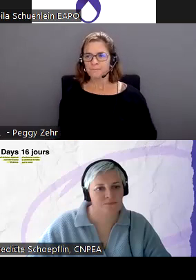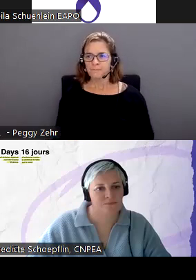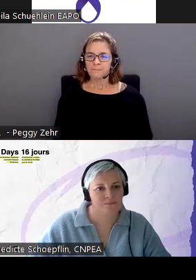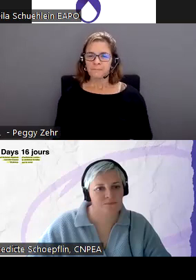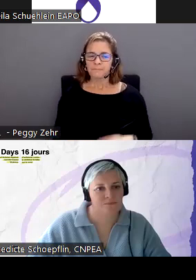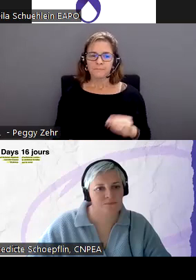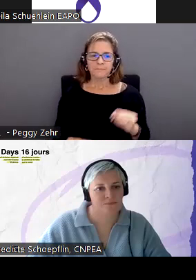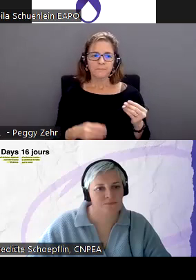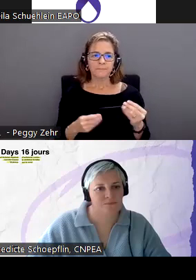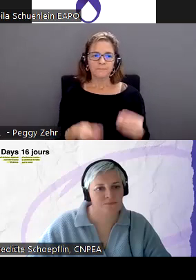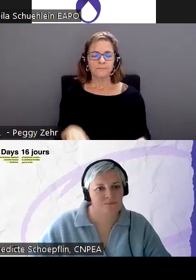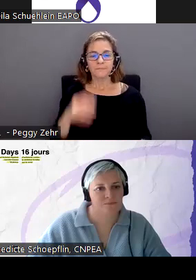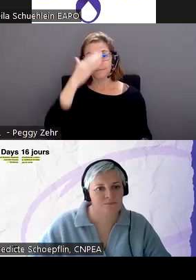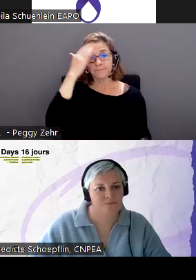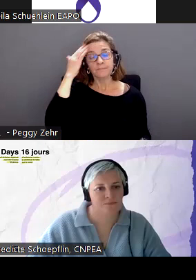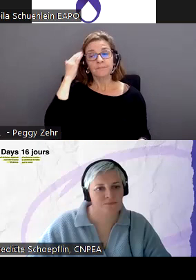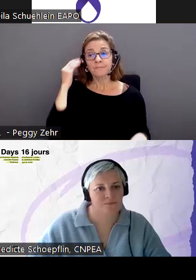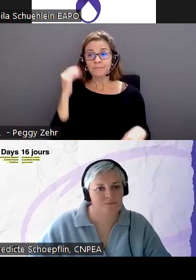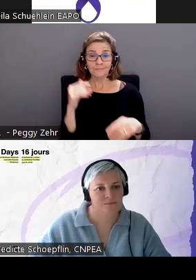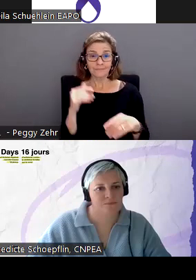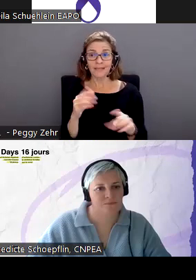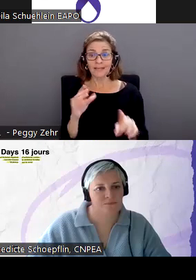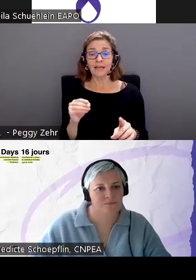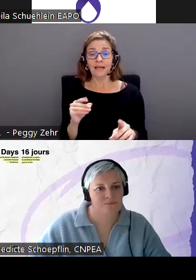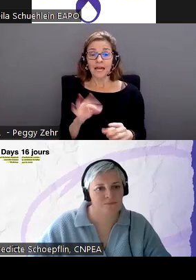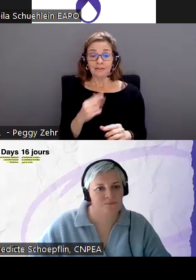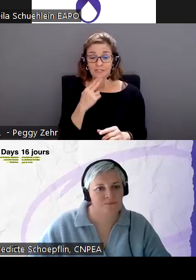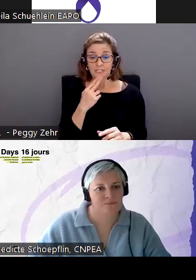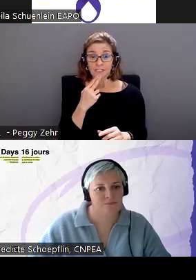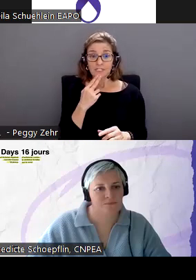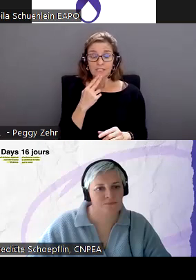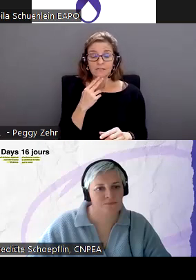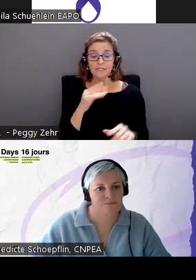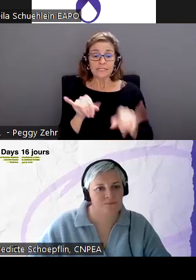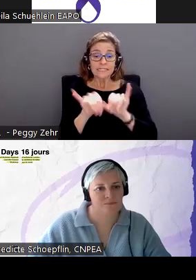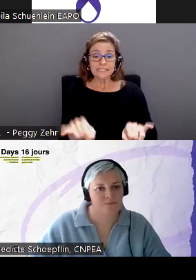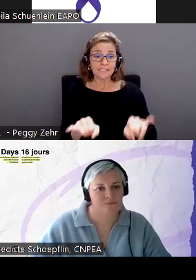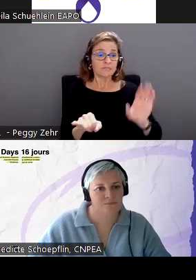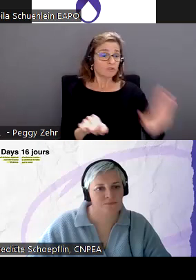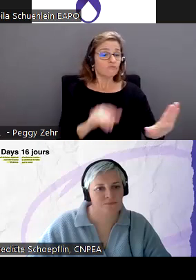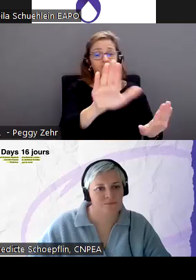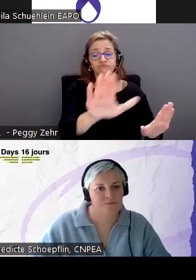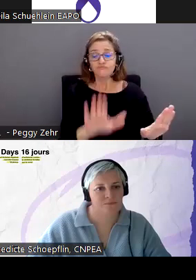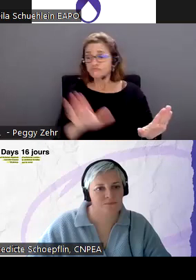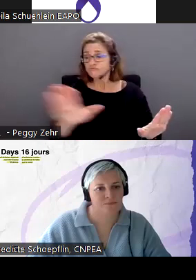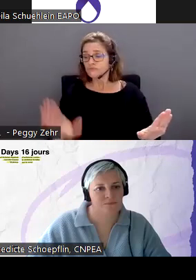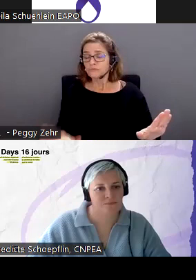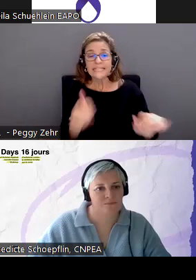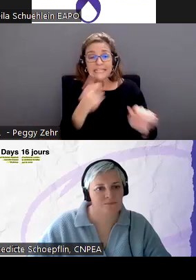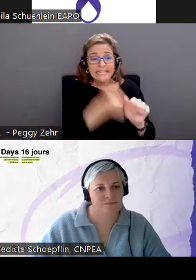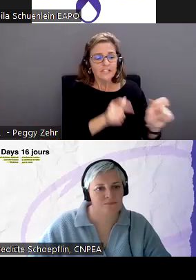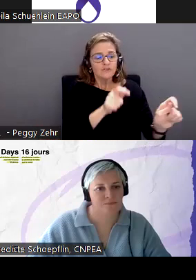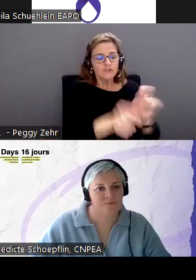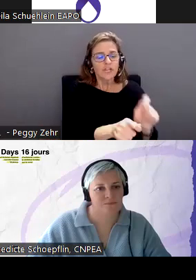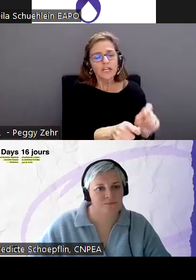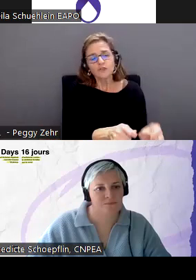that shifts within multiple elements across many systems. If we all do 1, 2, 3 things,